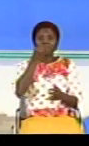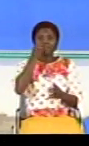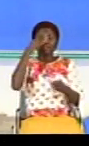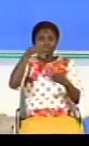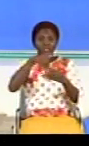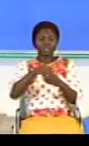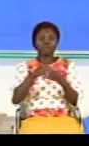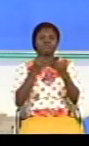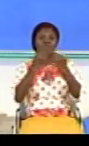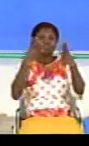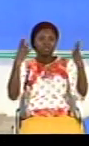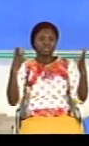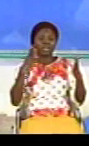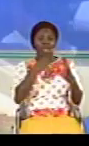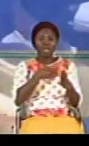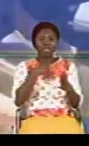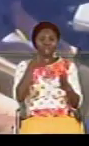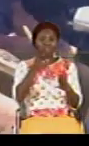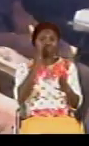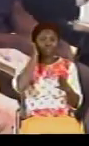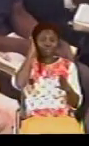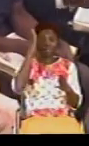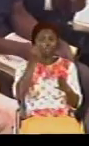And ye shall eat in plenty.